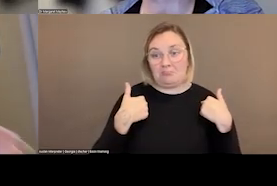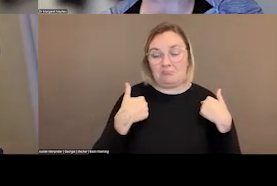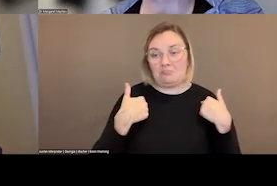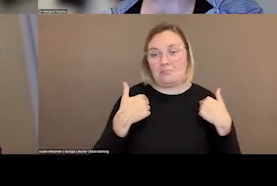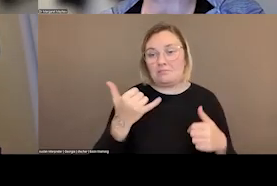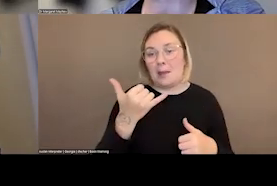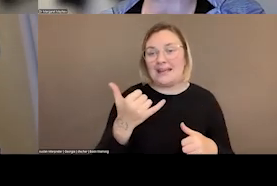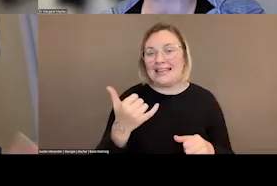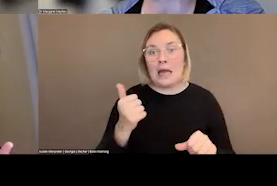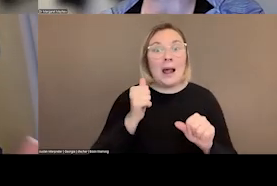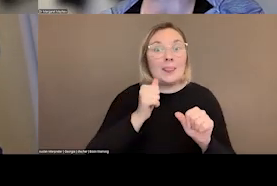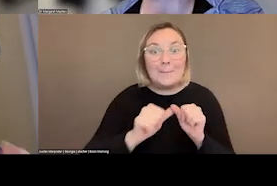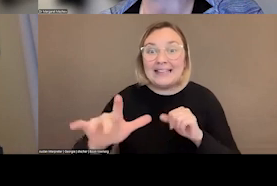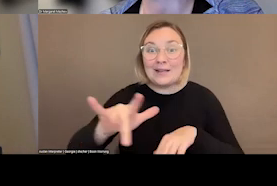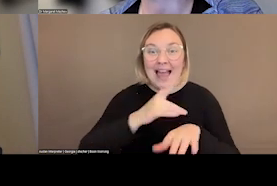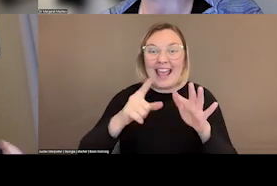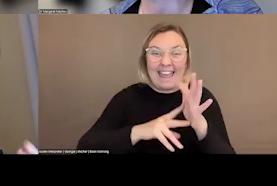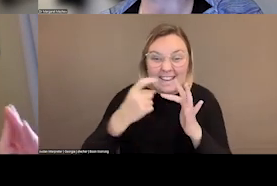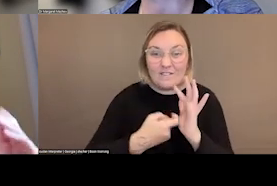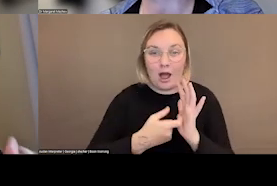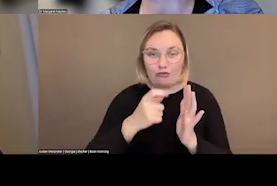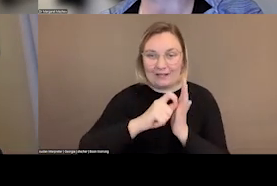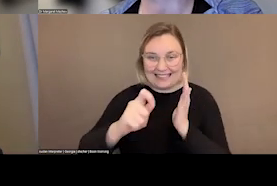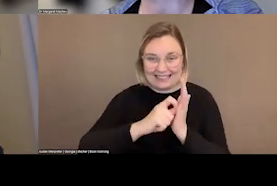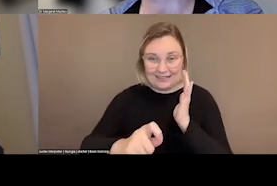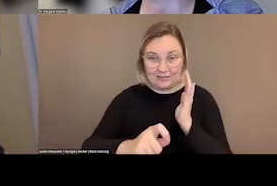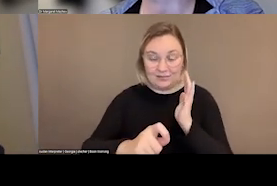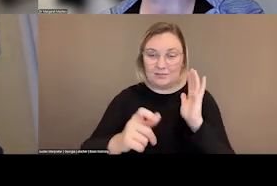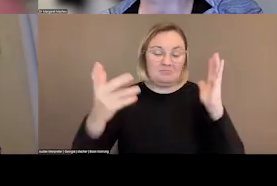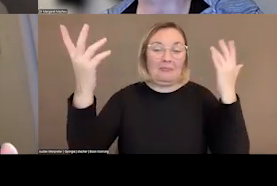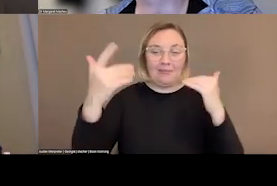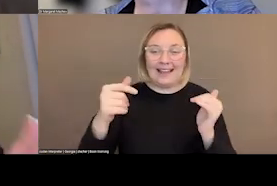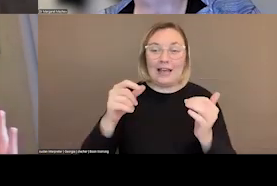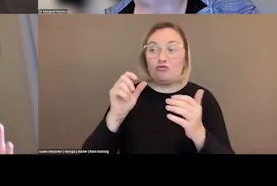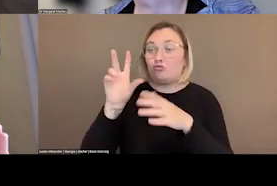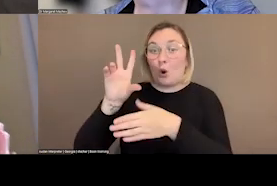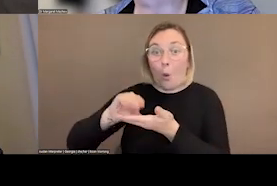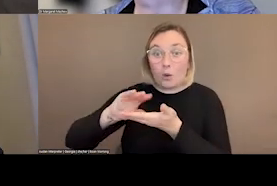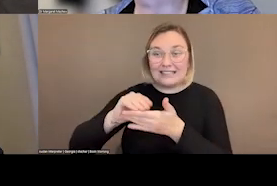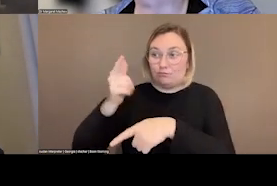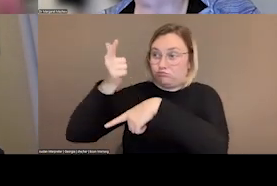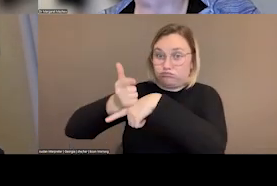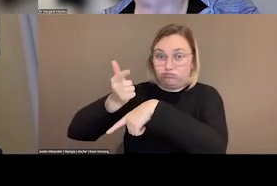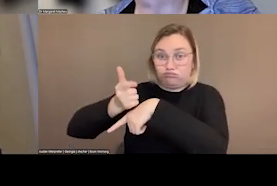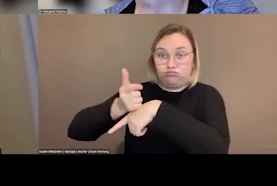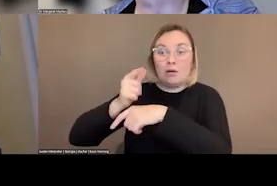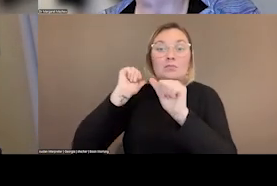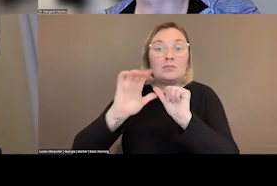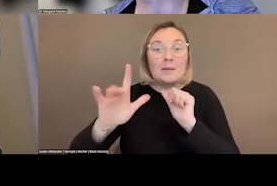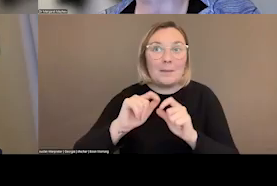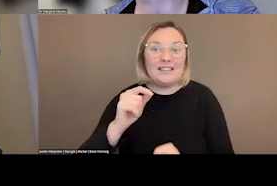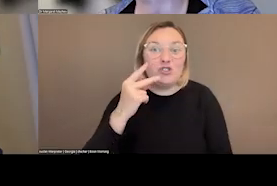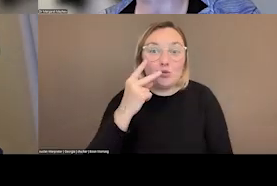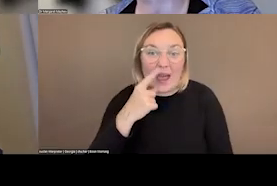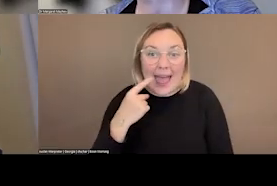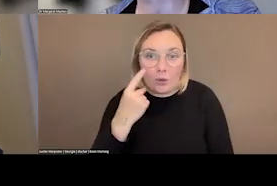the best play that I've ever written was recorded and it's logged here, and we have the video. that is great, but it also goes for 2 hours